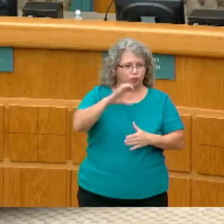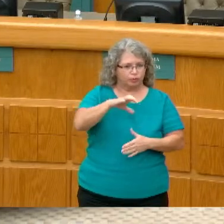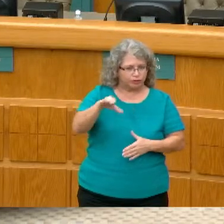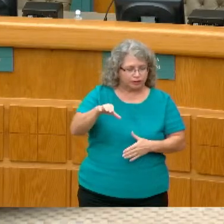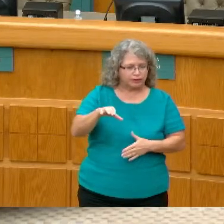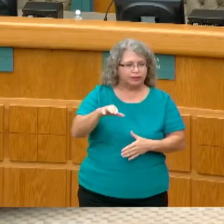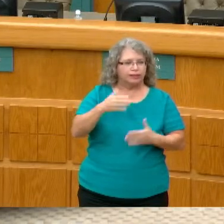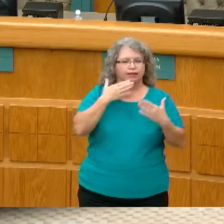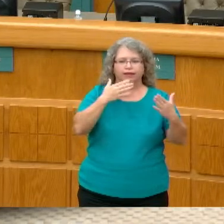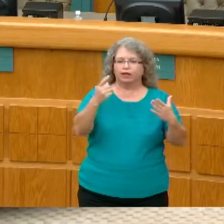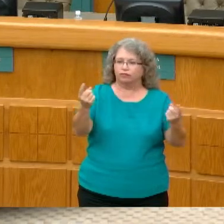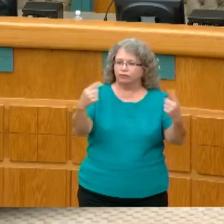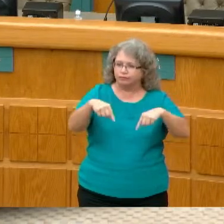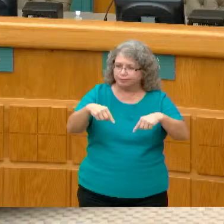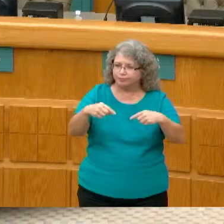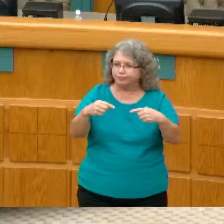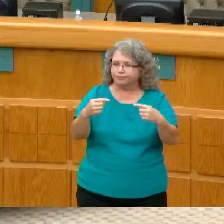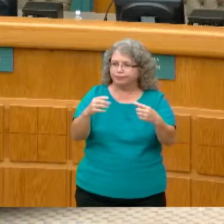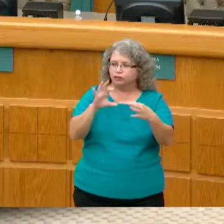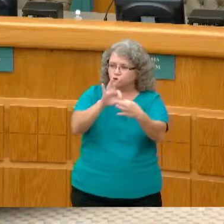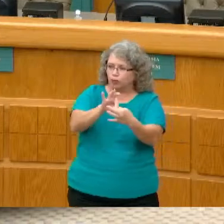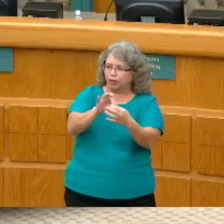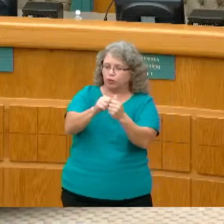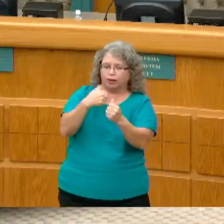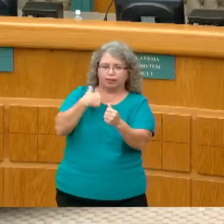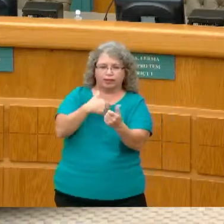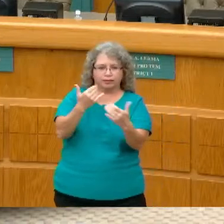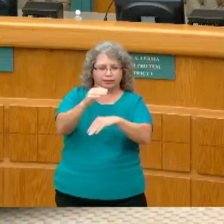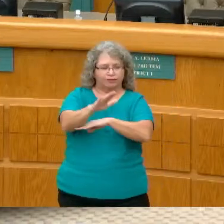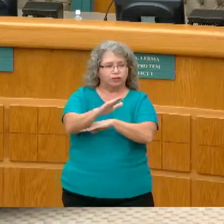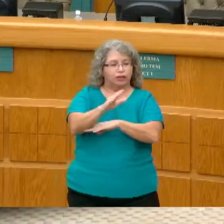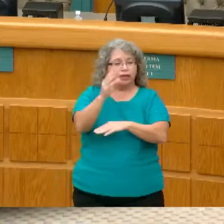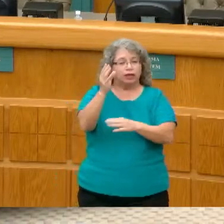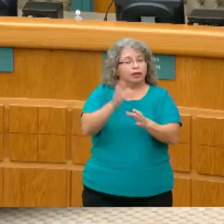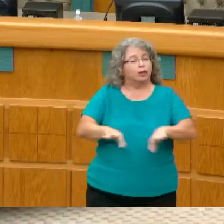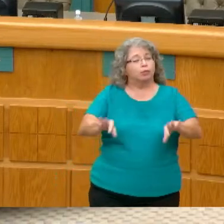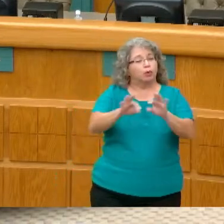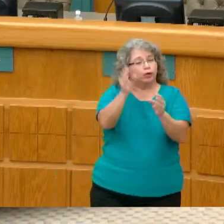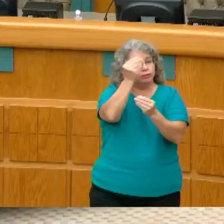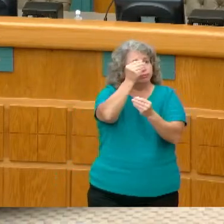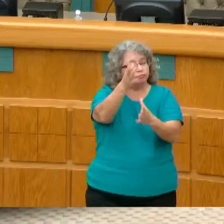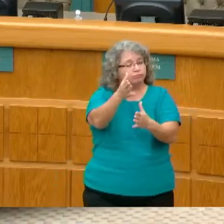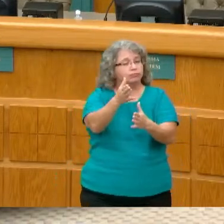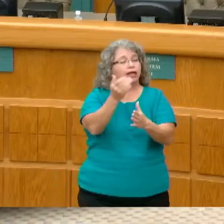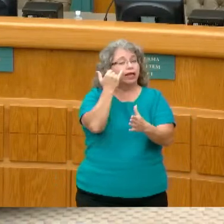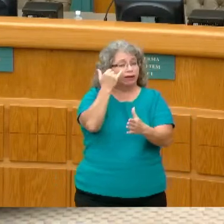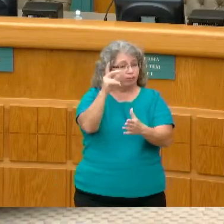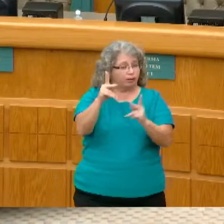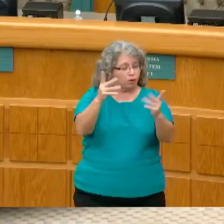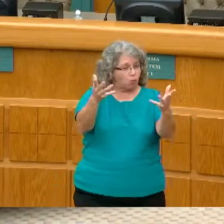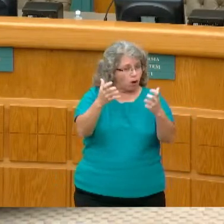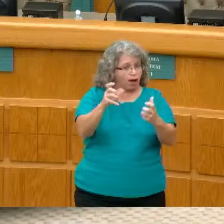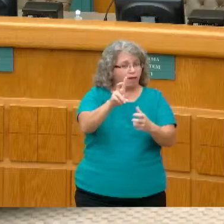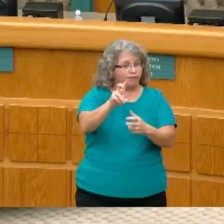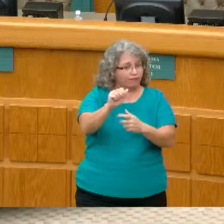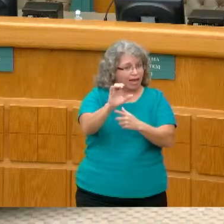afternoon. It's important to know that as long as people want to get the vaccine, we make sure that it's readily available for anyone